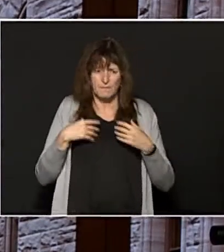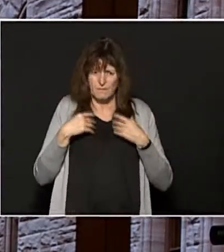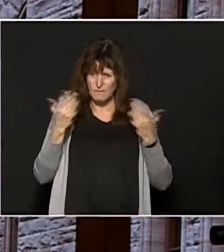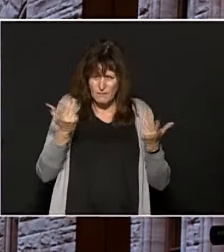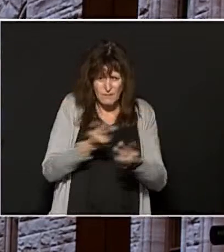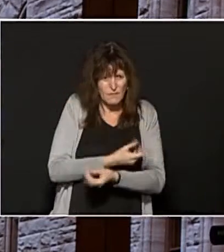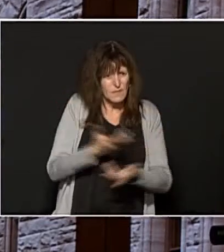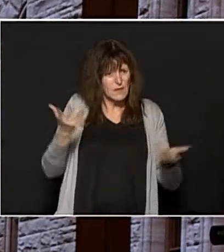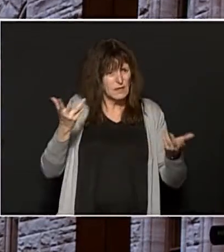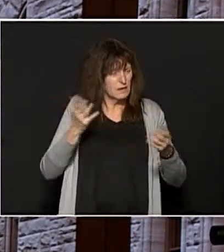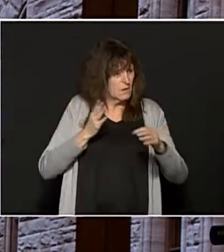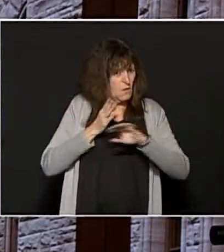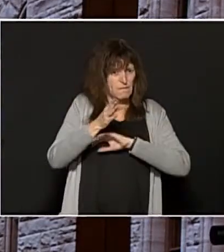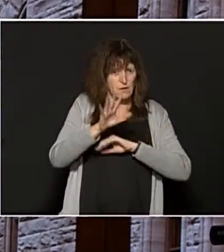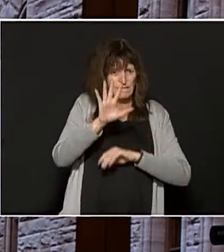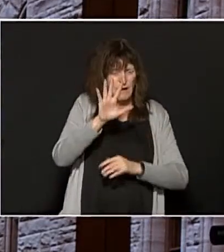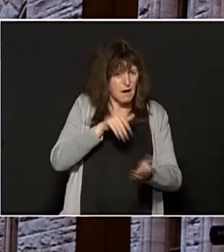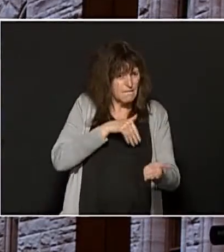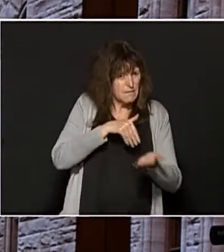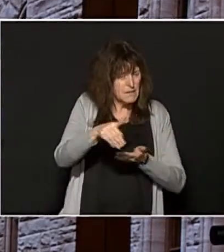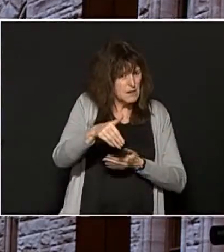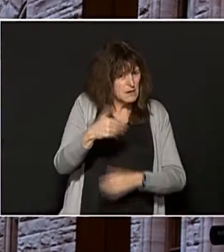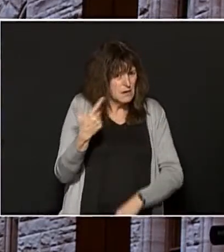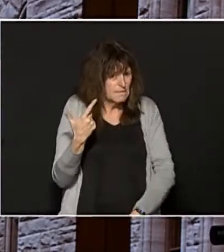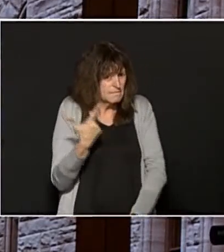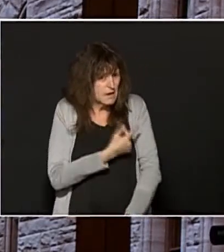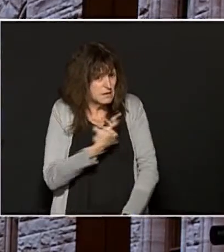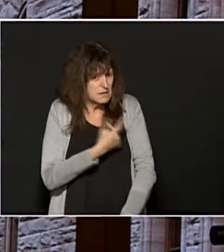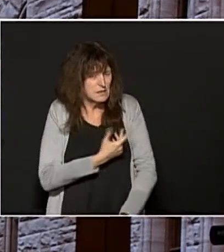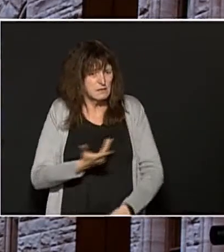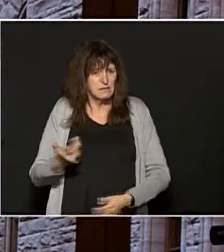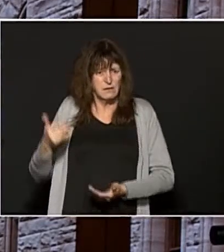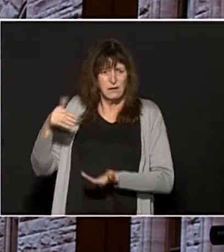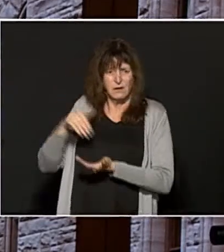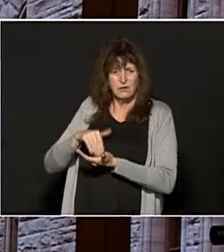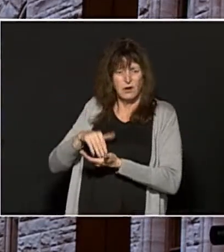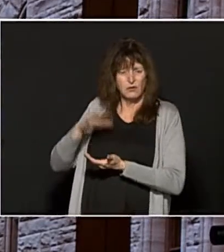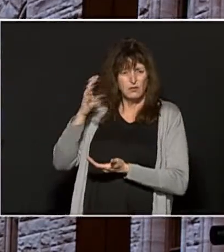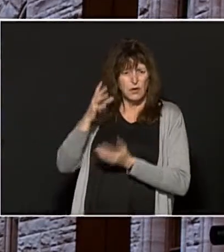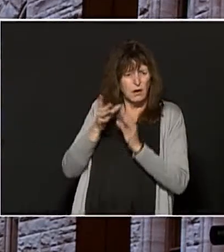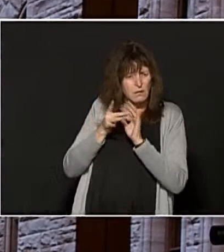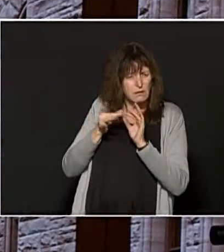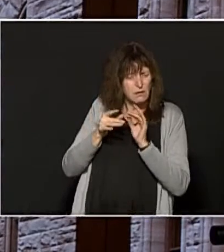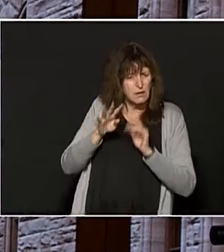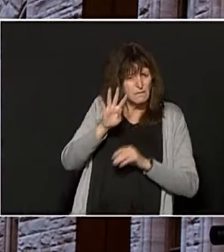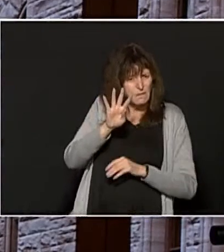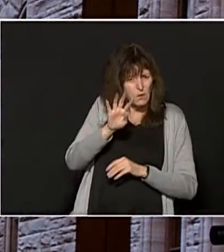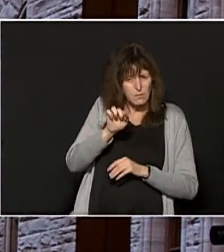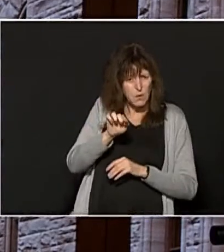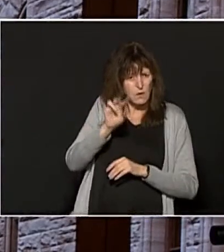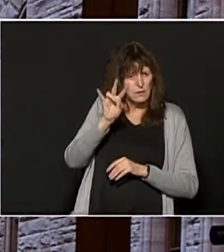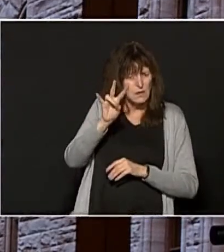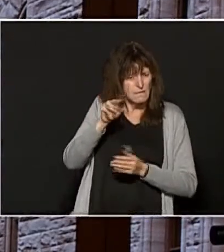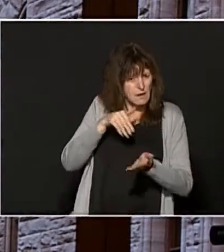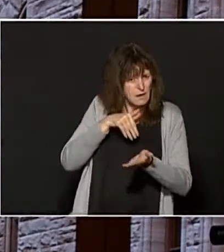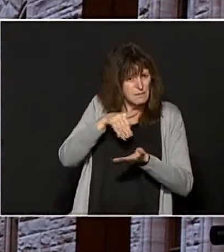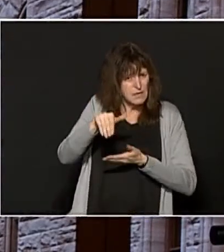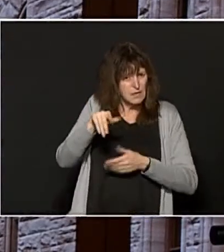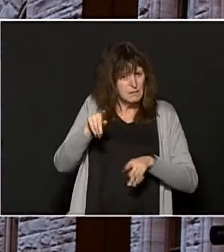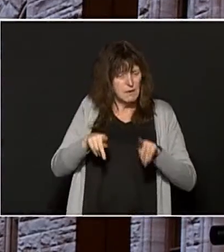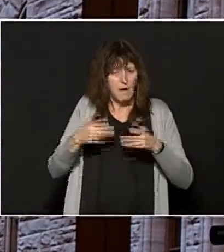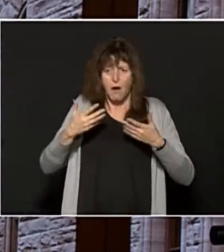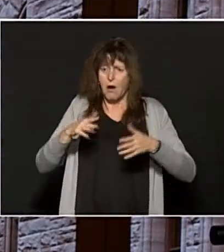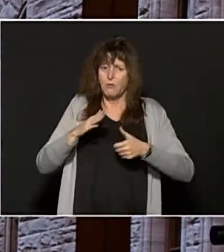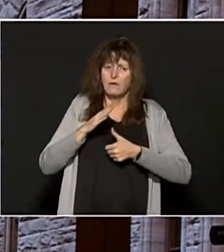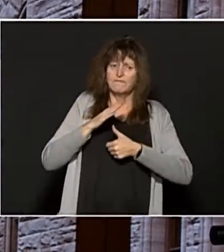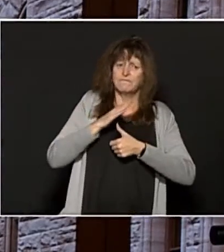Dr. Brown's data alluded to, 4.7 million people have received at least 1 dose in there. And we're going to keep pressing on that as